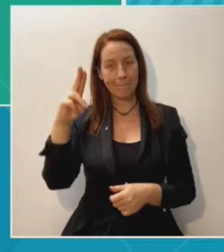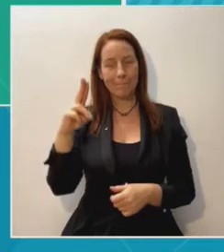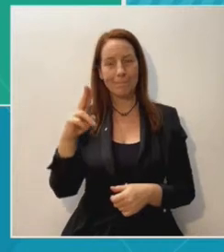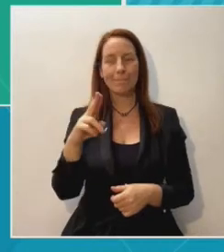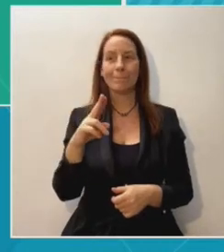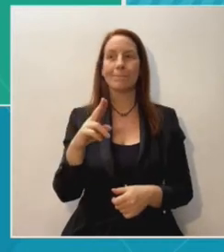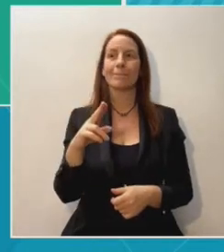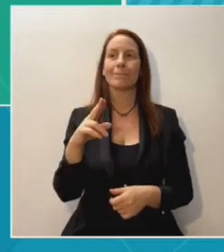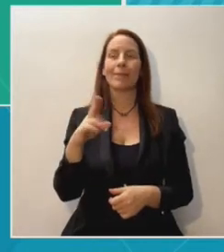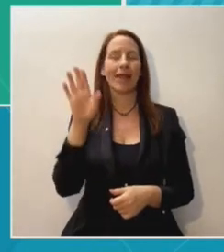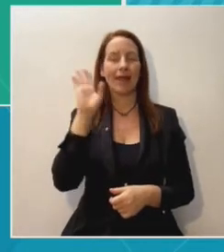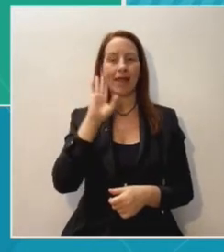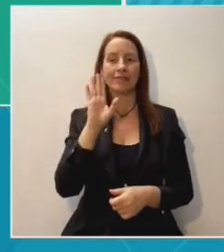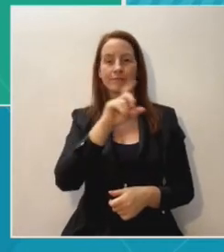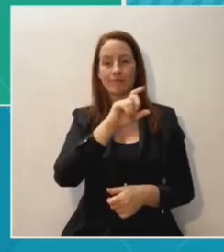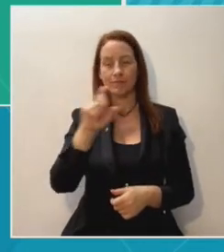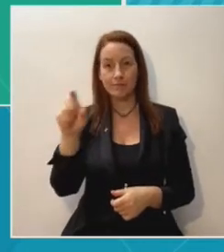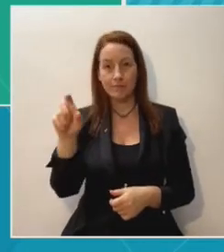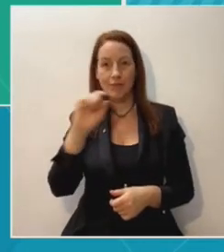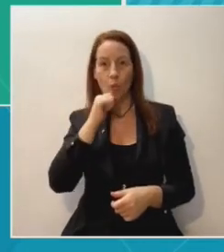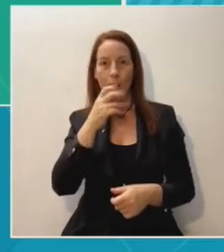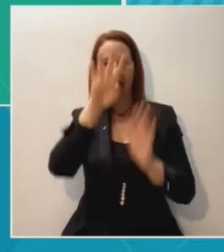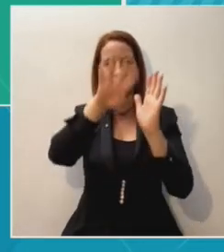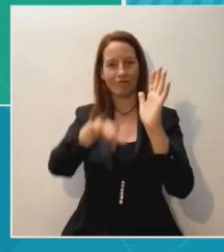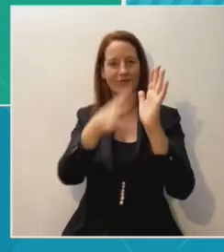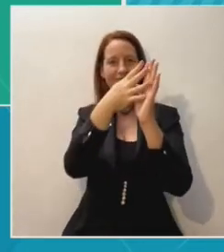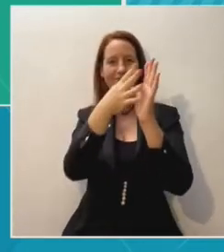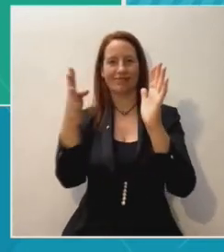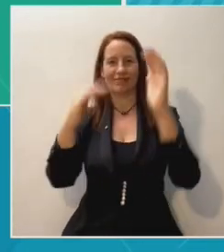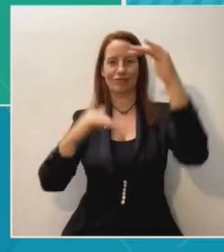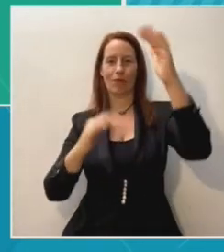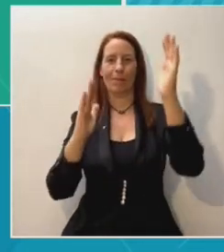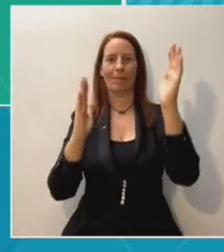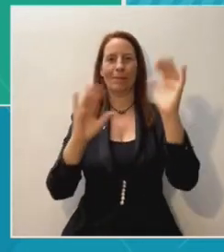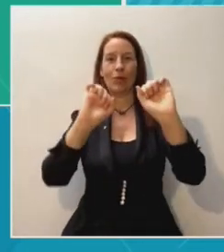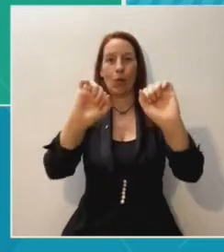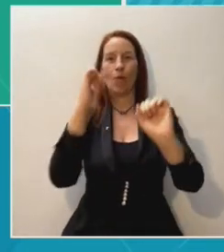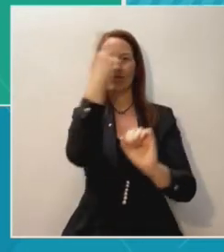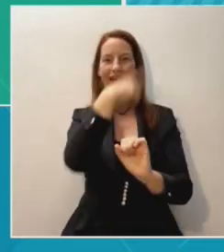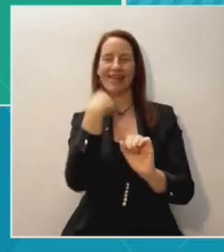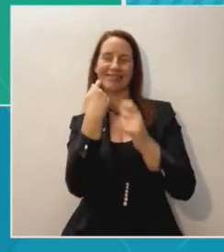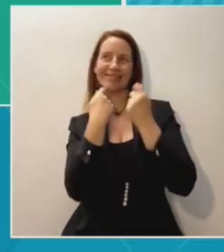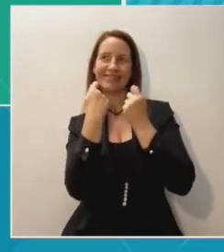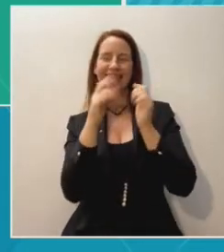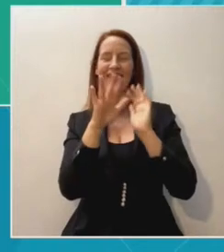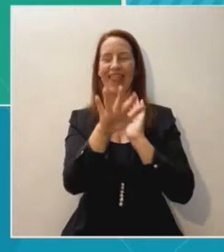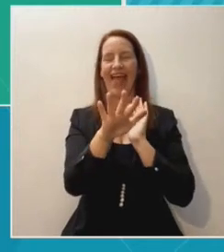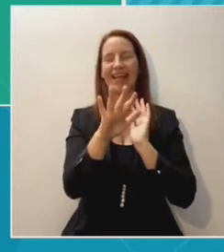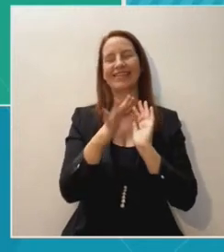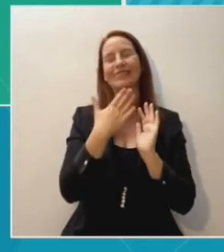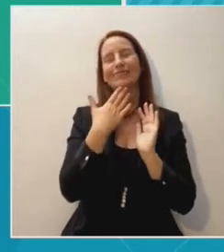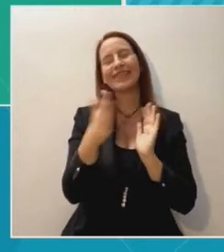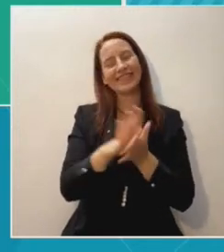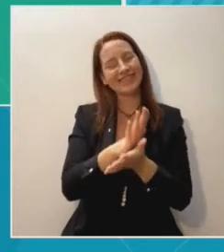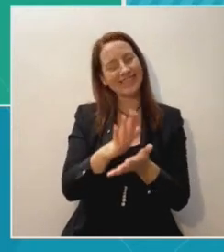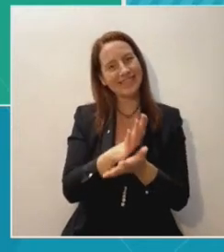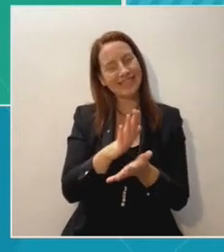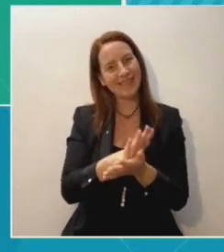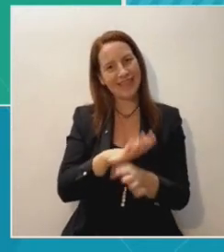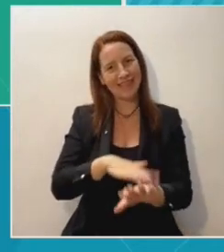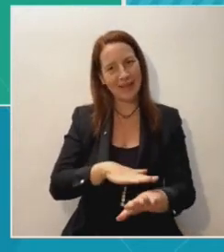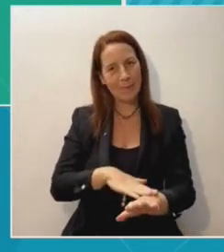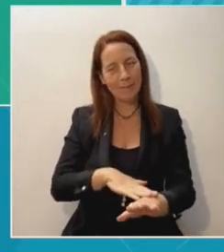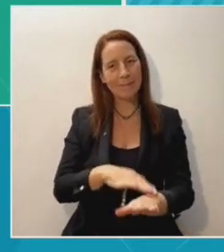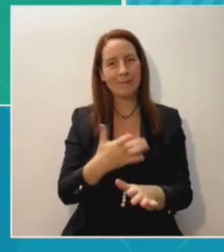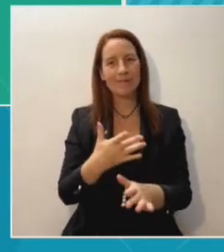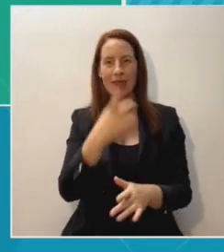group on our virtual stage. It will be your face up there, so enjoy the moment and feel free to unmute your mics